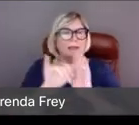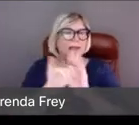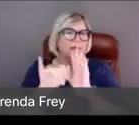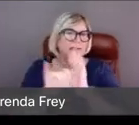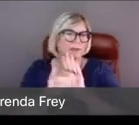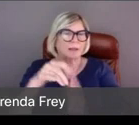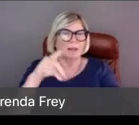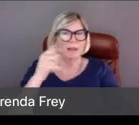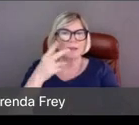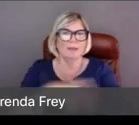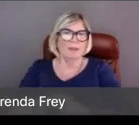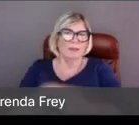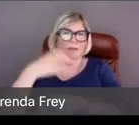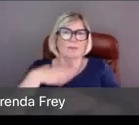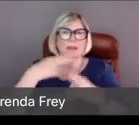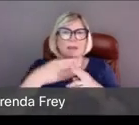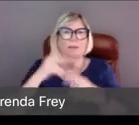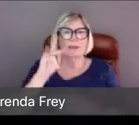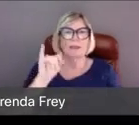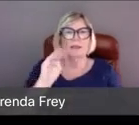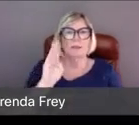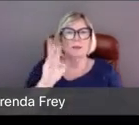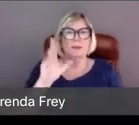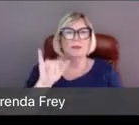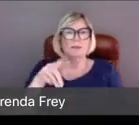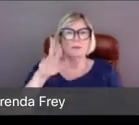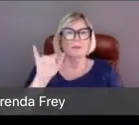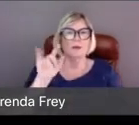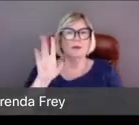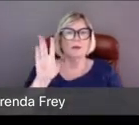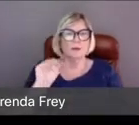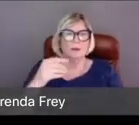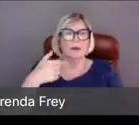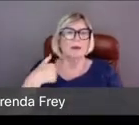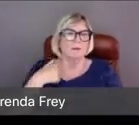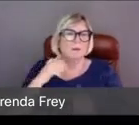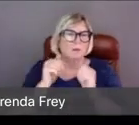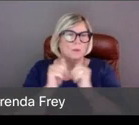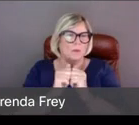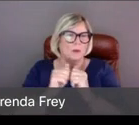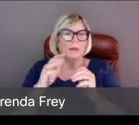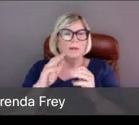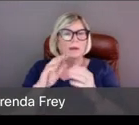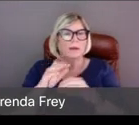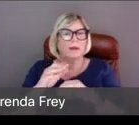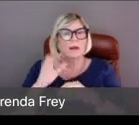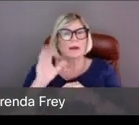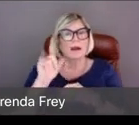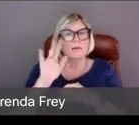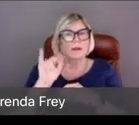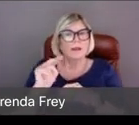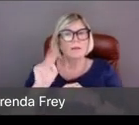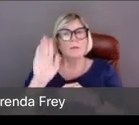Prime, Director of Constituent Services and Community Partnerships for Howard County Executive Calvin Ball. Before we get to